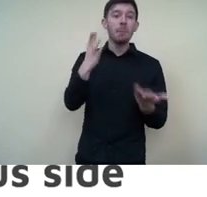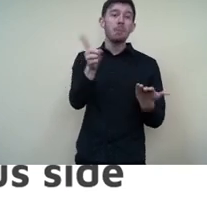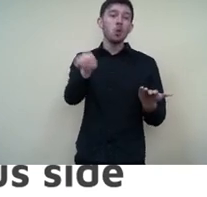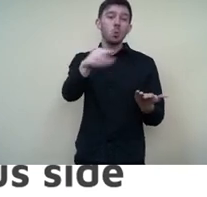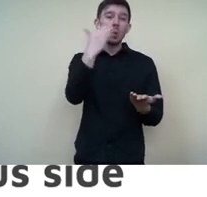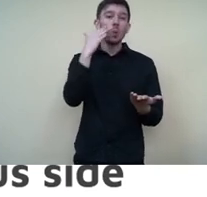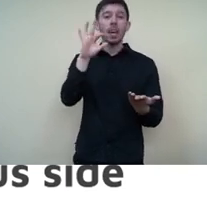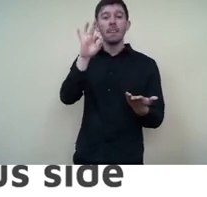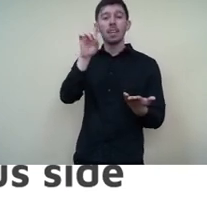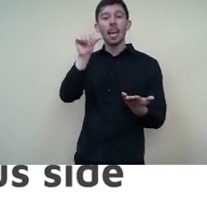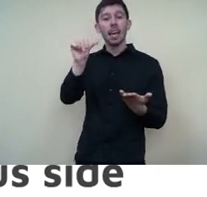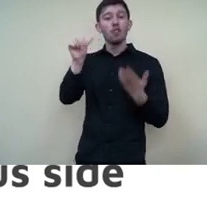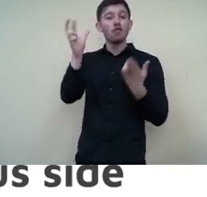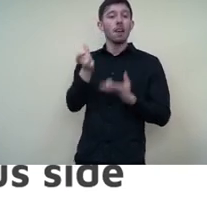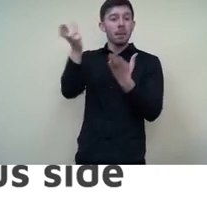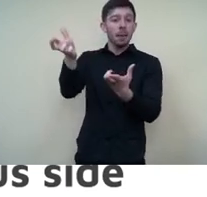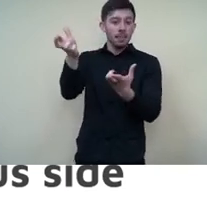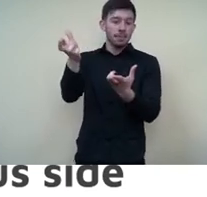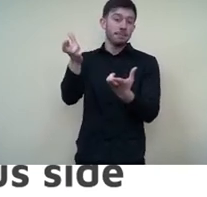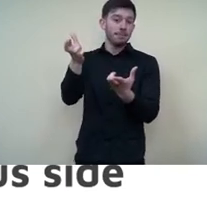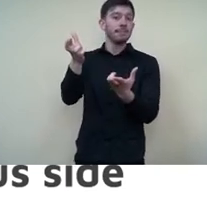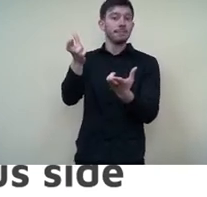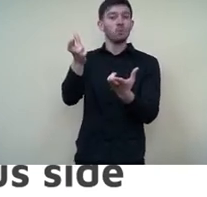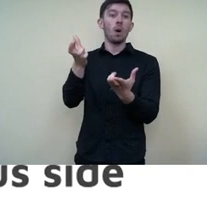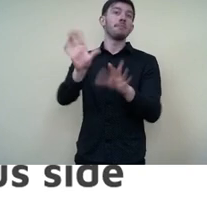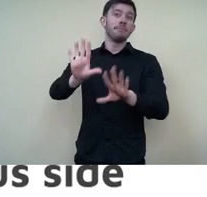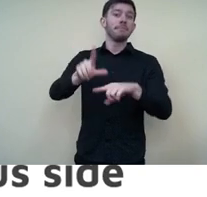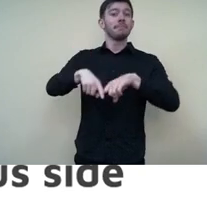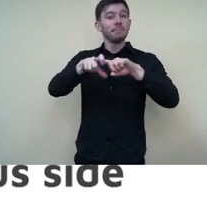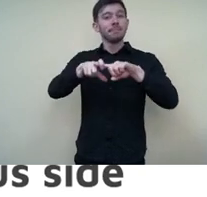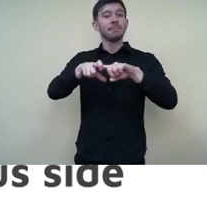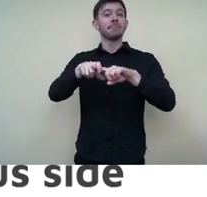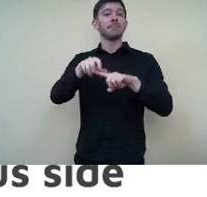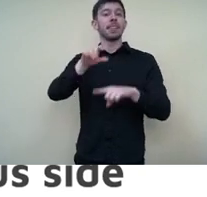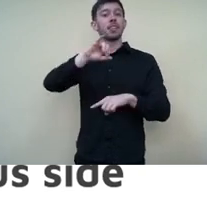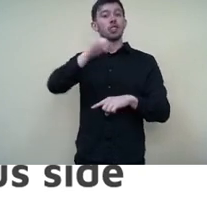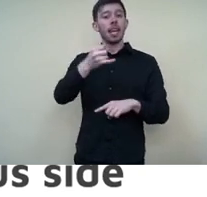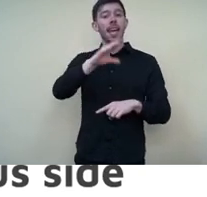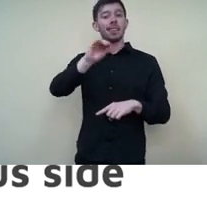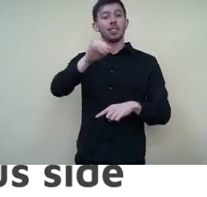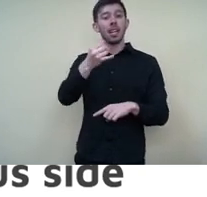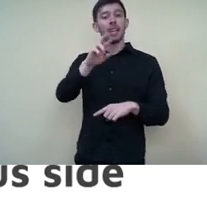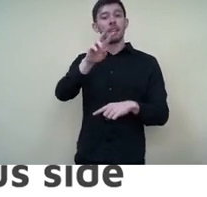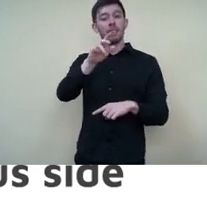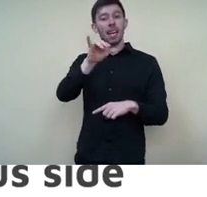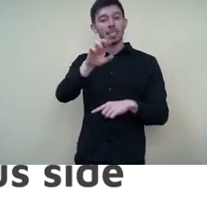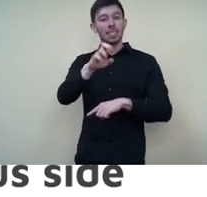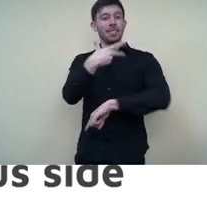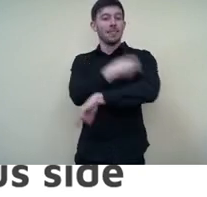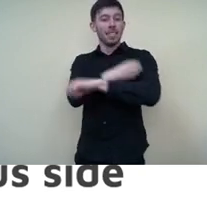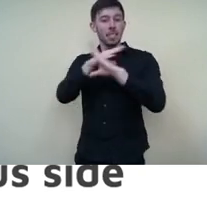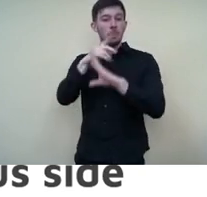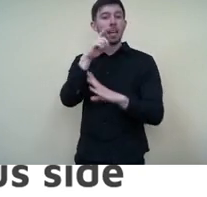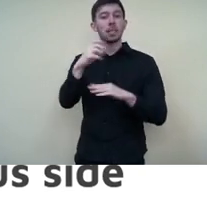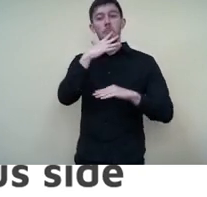that the FDA recommended or instituted a pause on the J&J vaccine because of blood clots. And